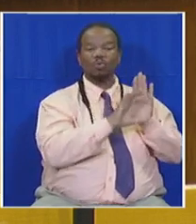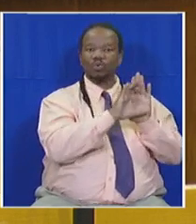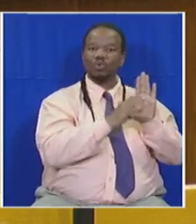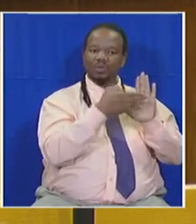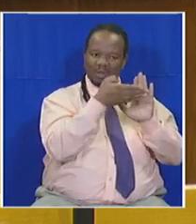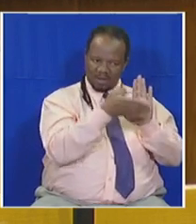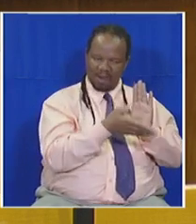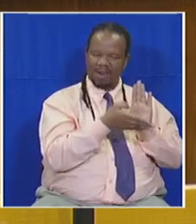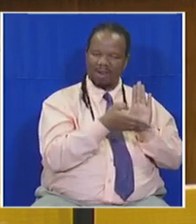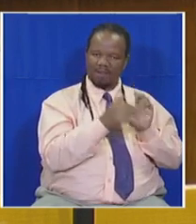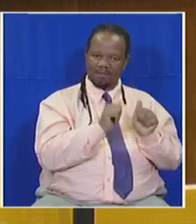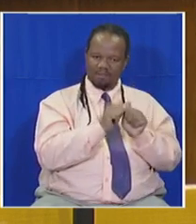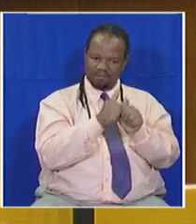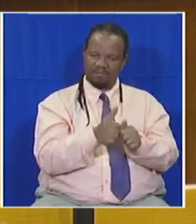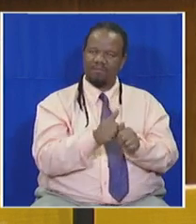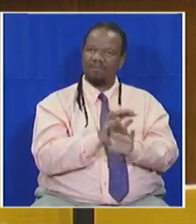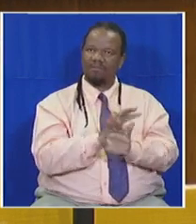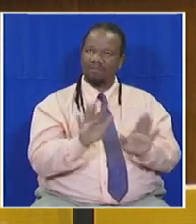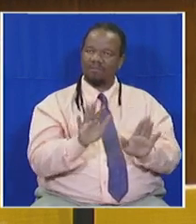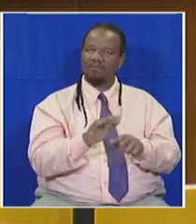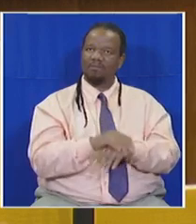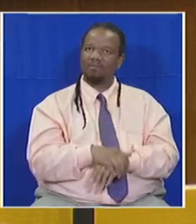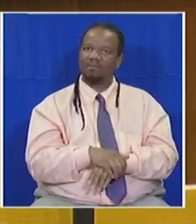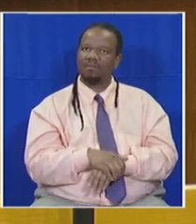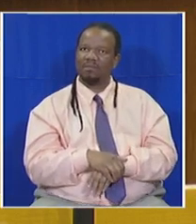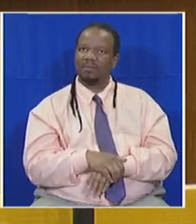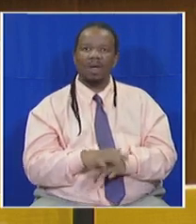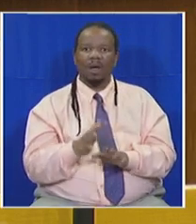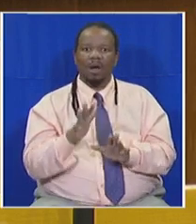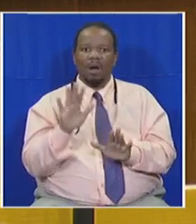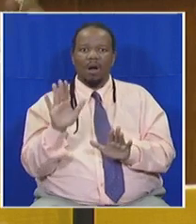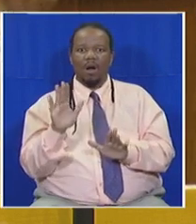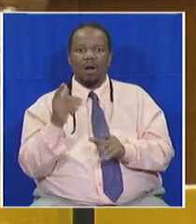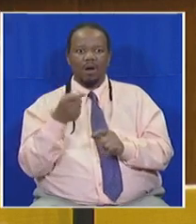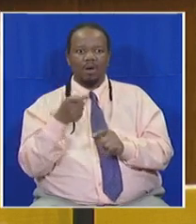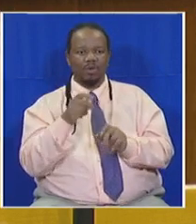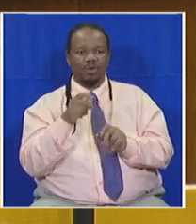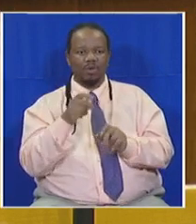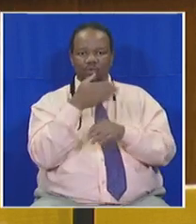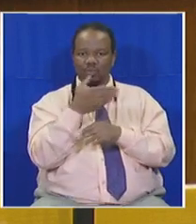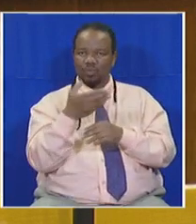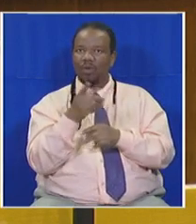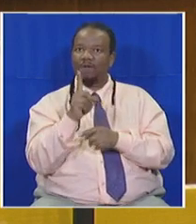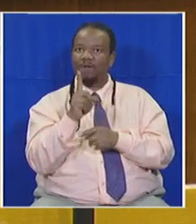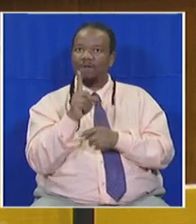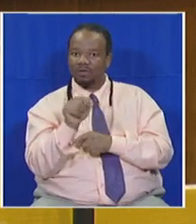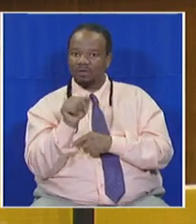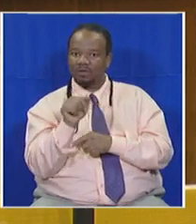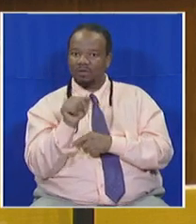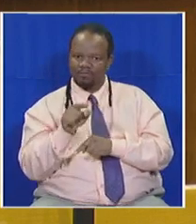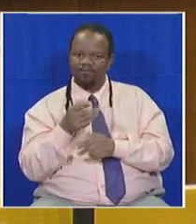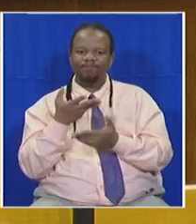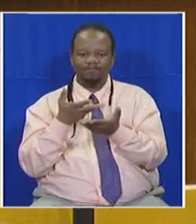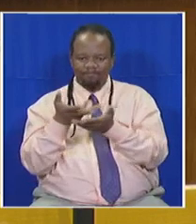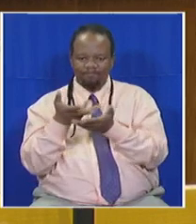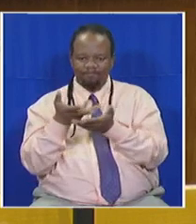are a constitutional aspect or a provision. You don't just tamper with those matters without taking them through parliament. So there's nothing